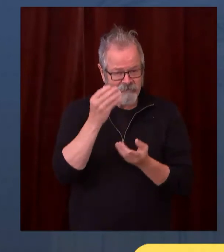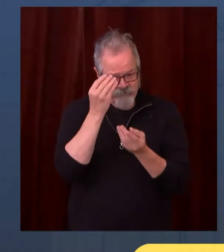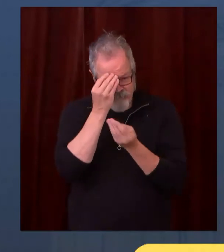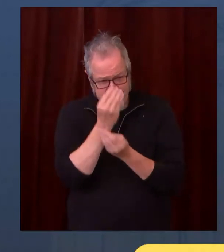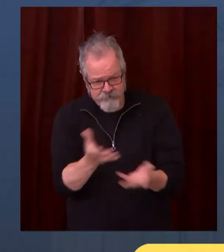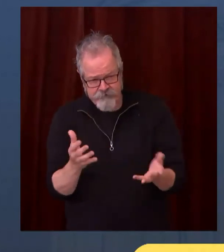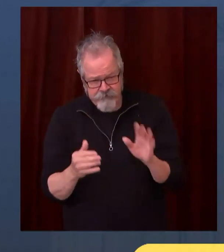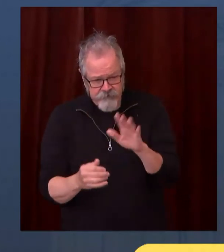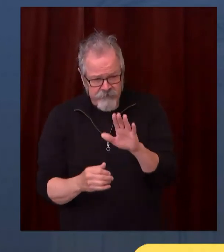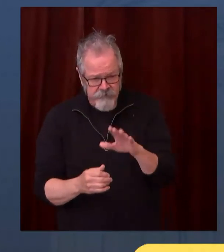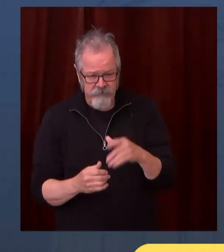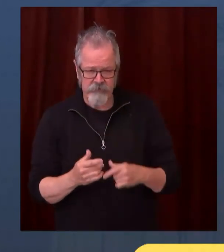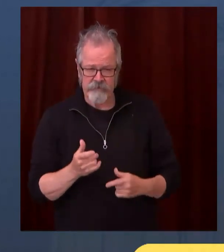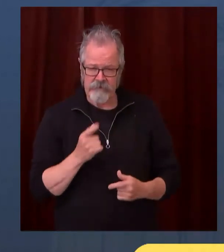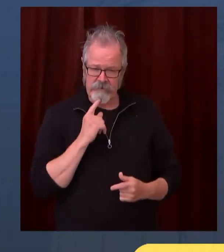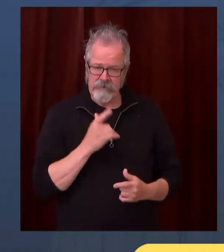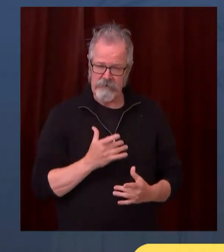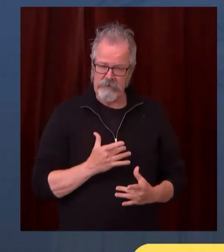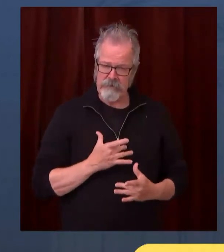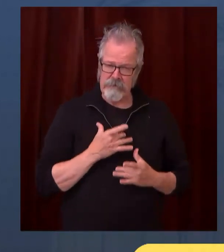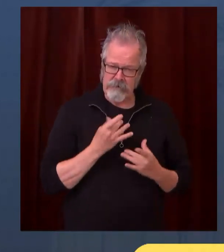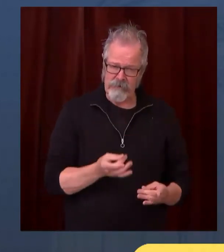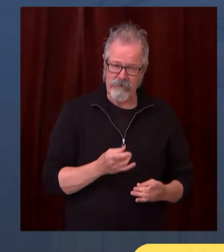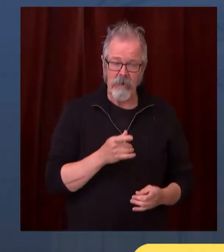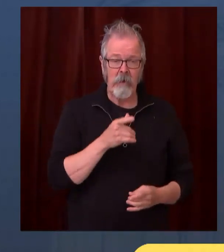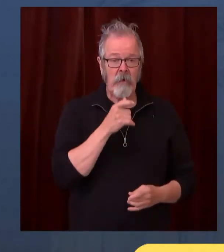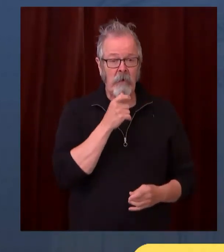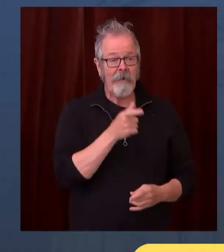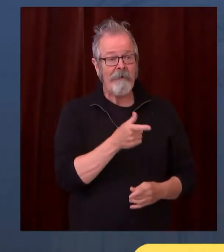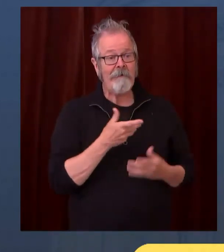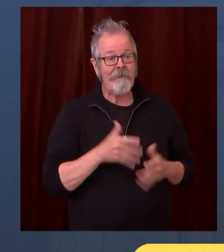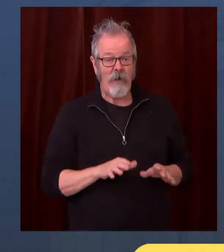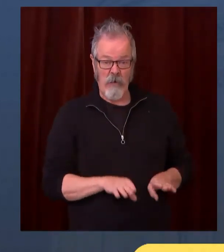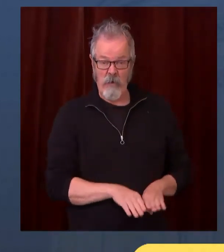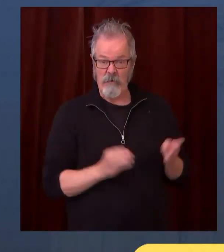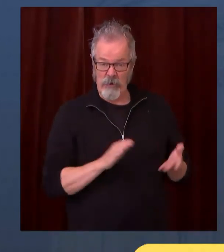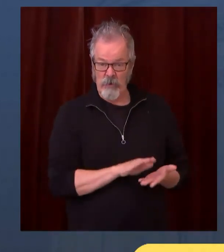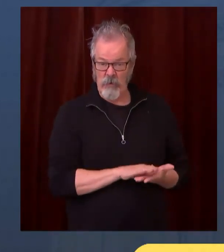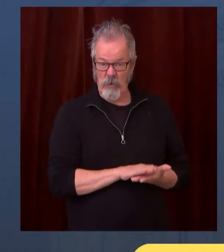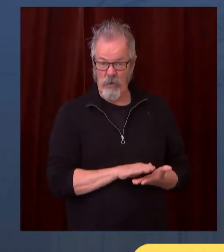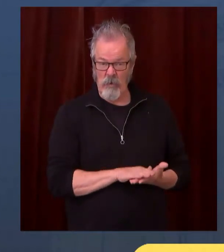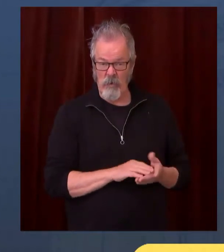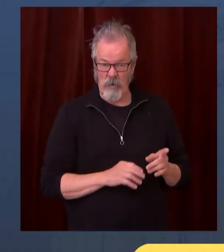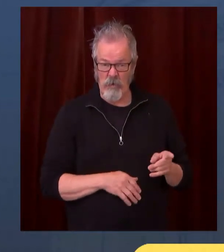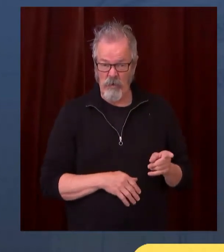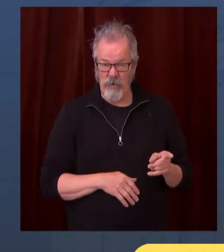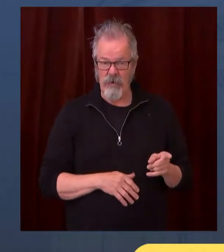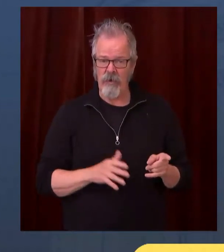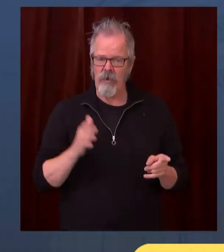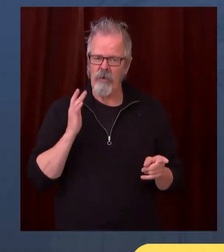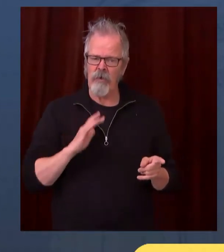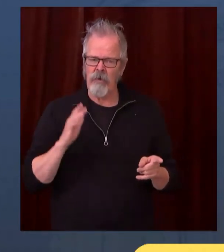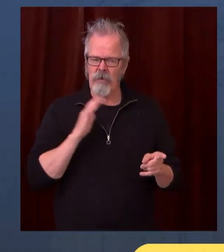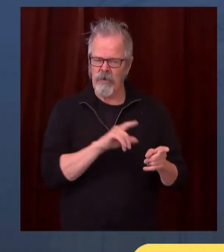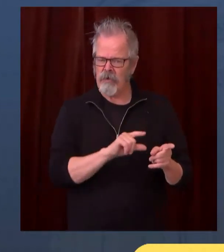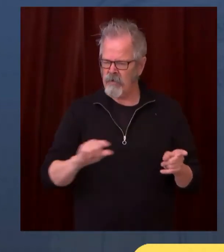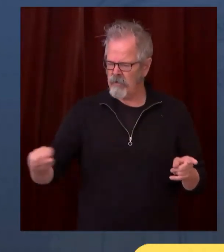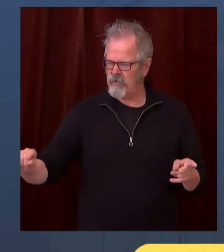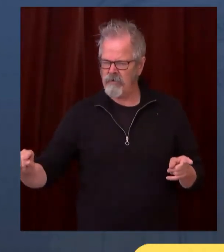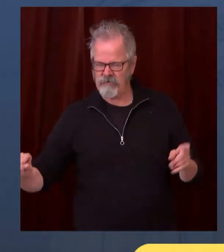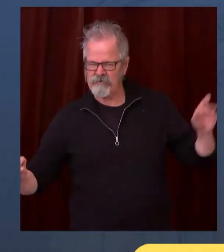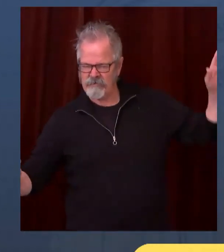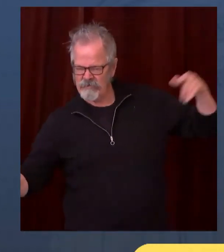than that level in that orange bar. So I would just suggest the way we're going about this is